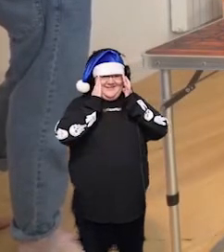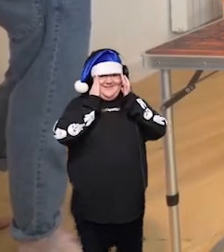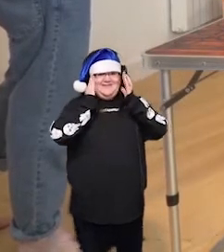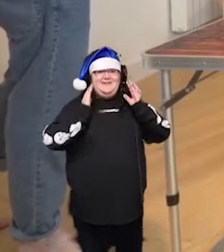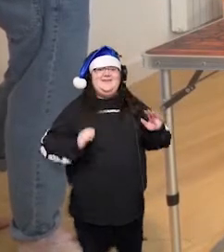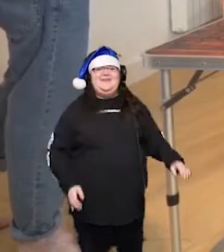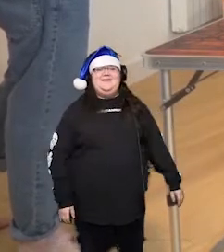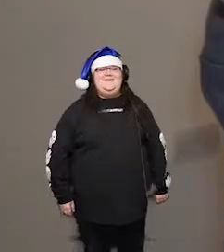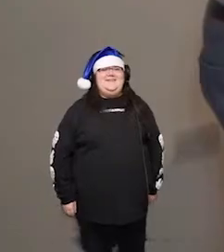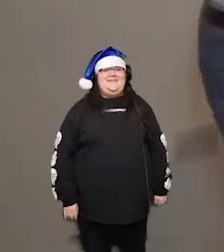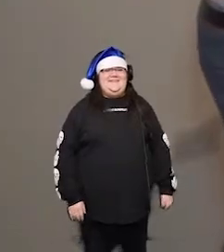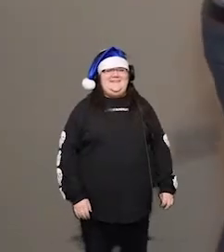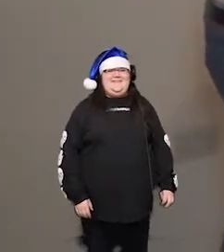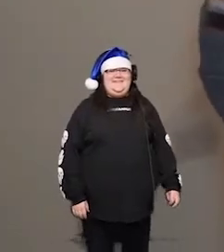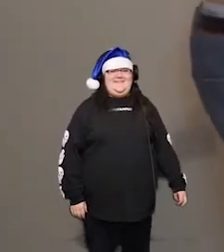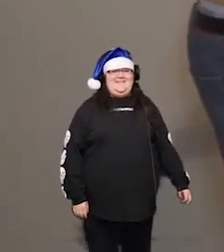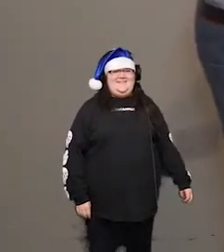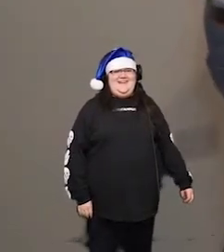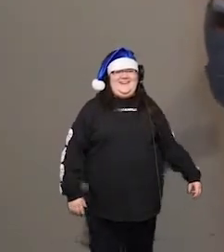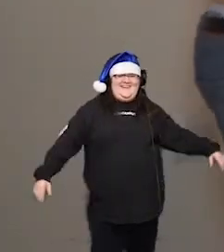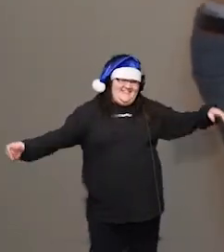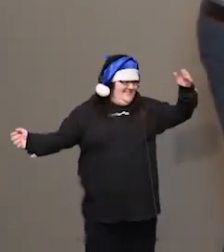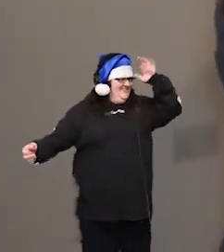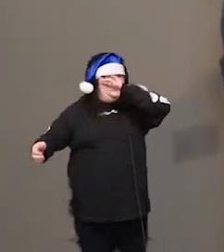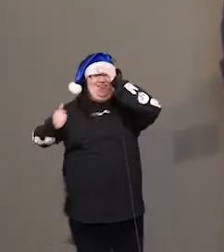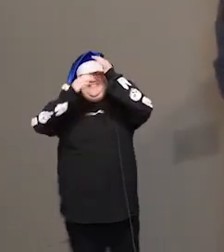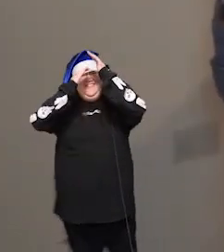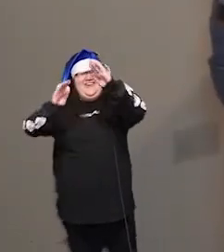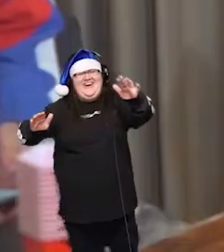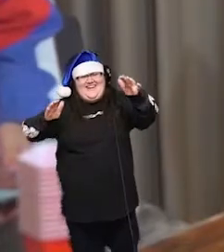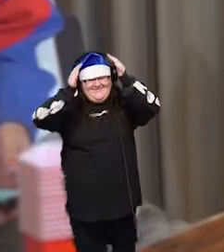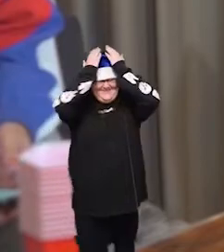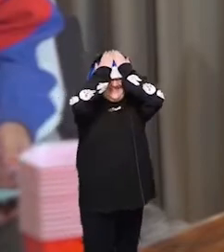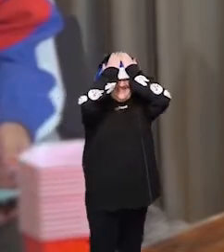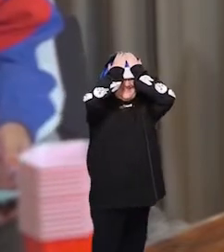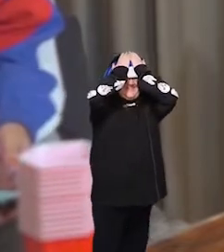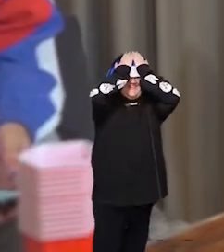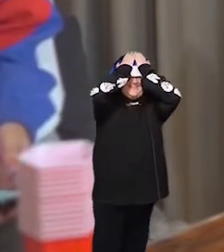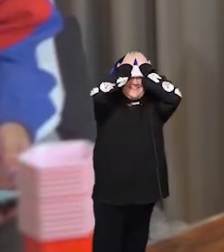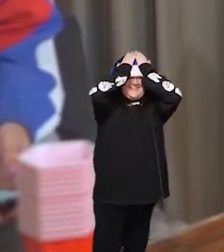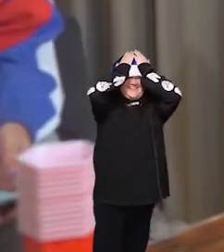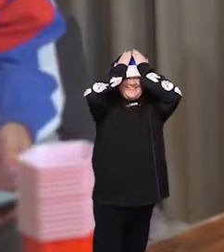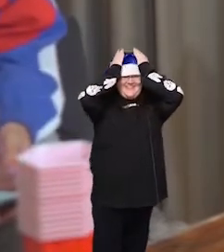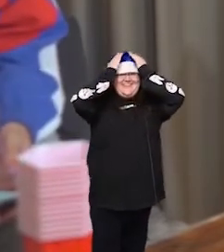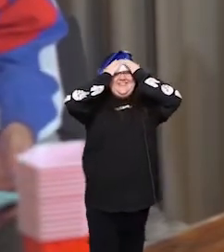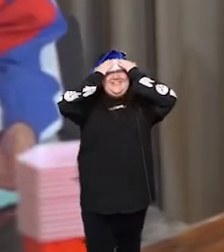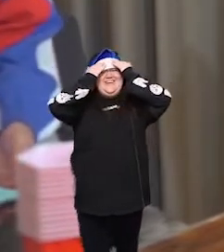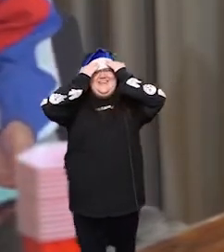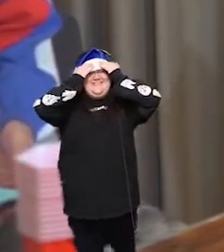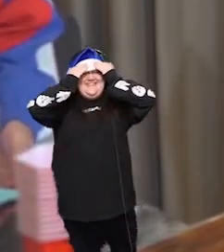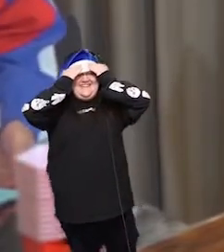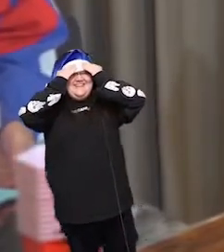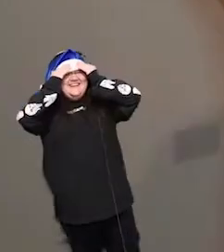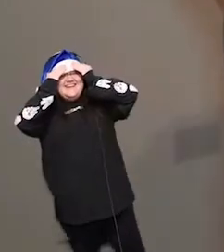for mysterious girls? That's not on a fucking block. Stop. Oh, fuck! That would be so